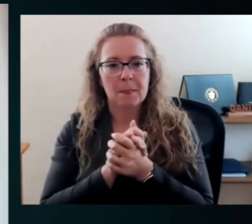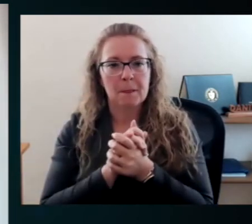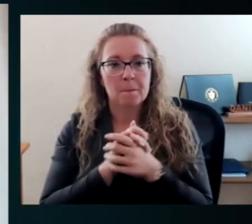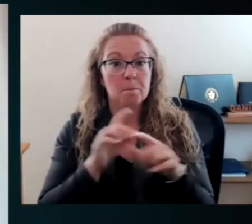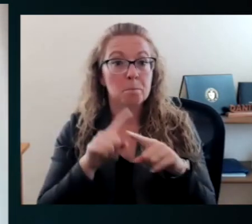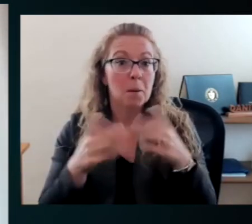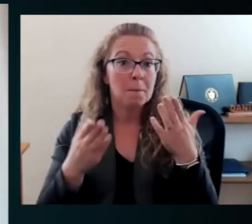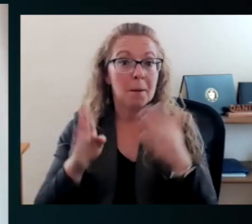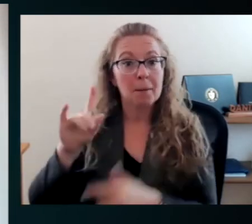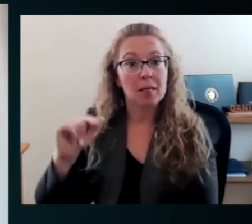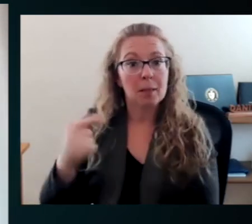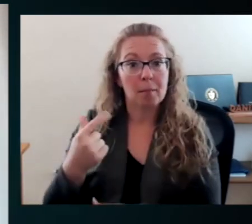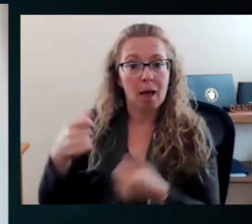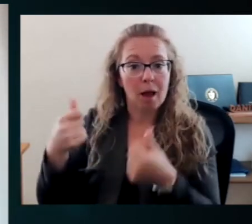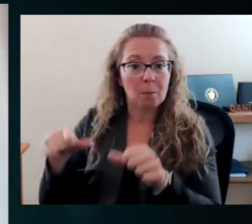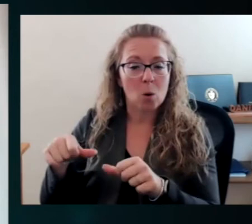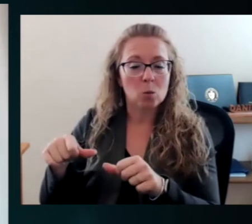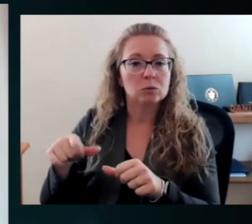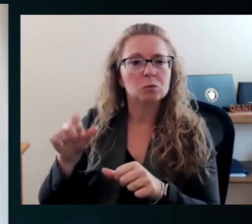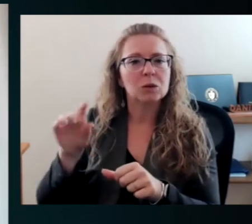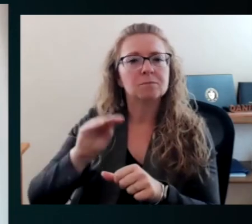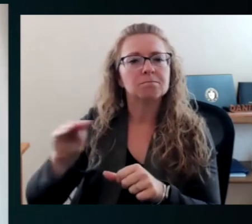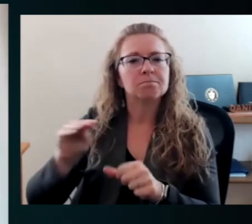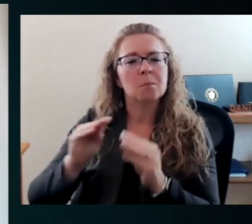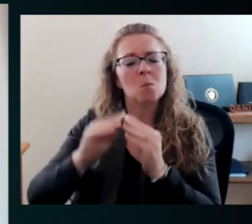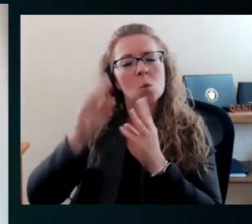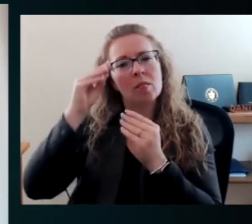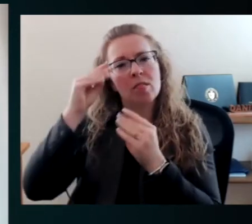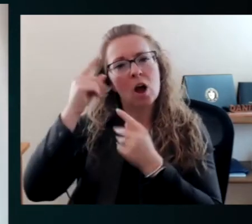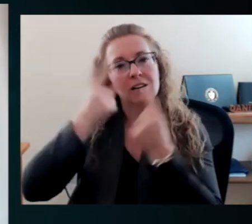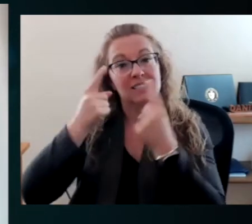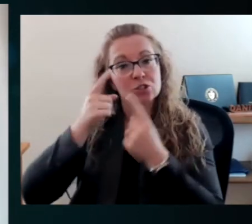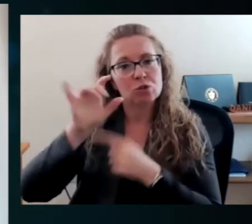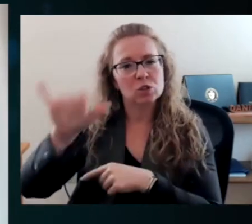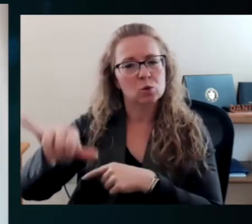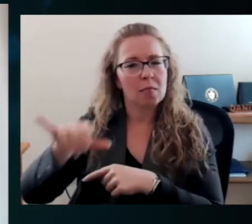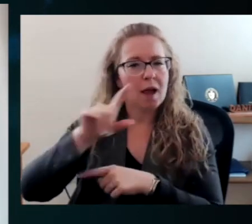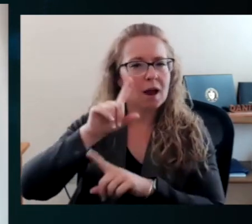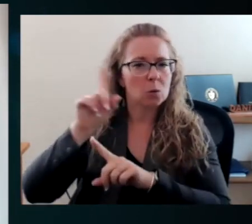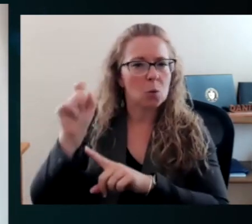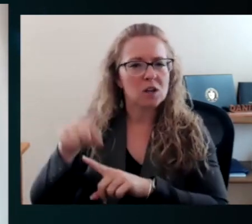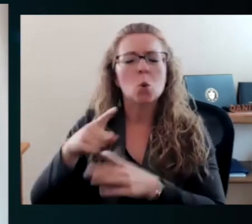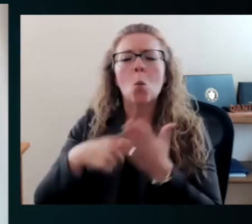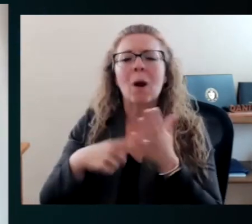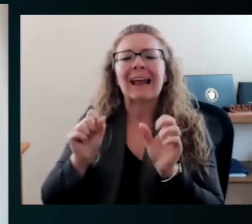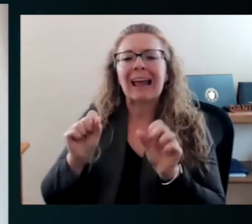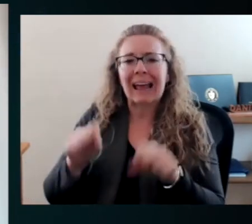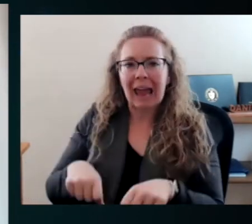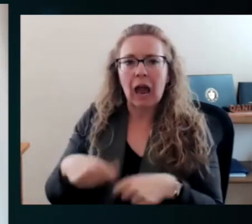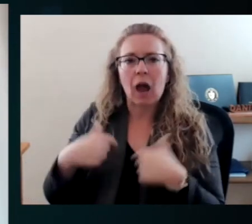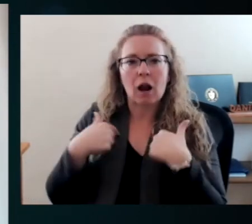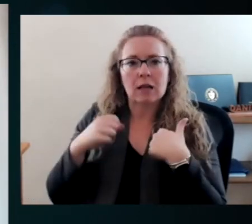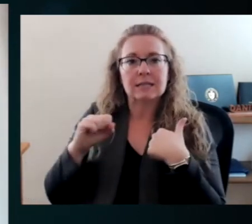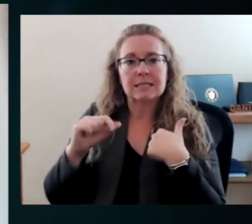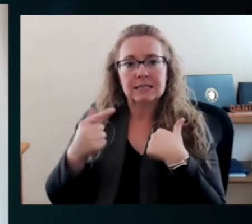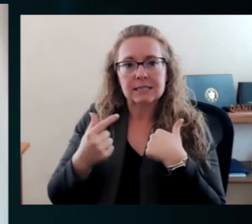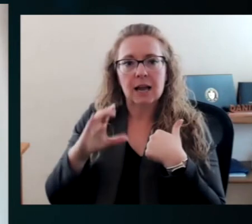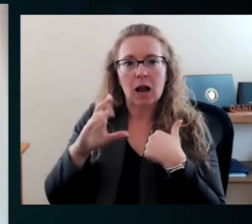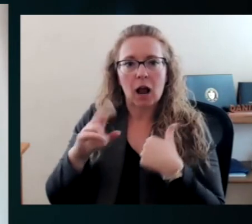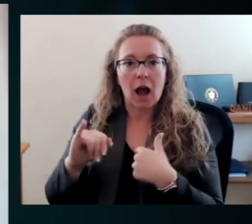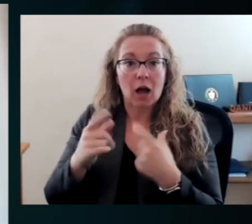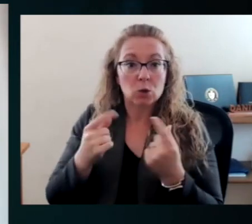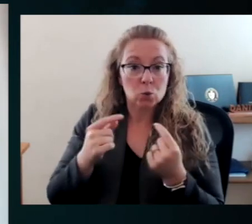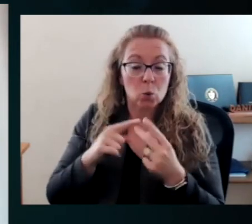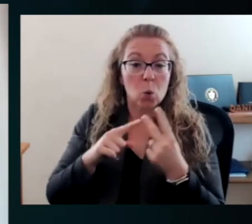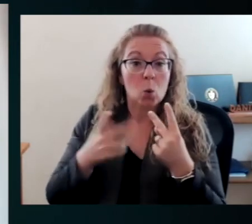write, we'll put a little more thought into this as to what can SIGCHI do, what has it been doing, and